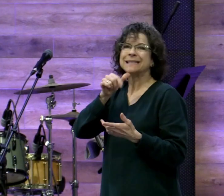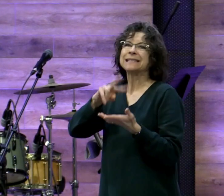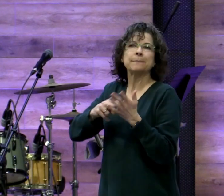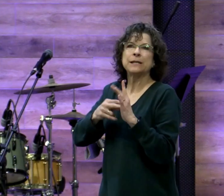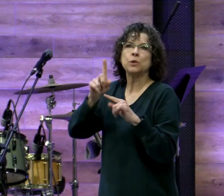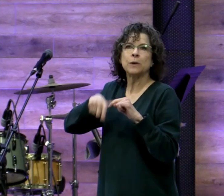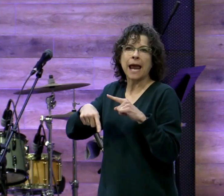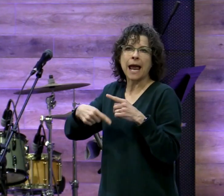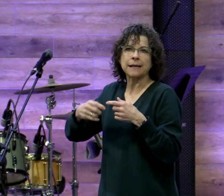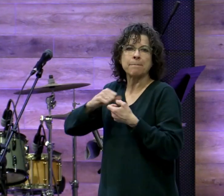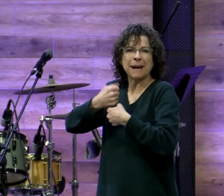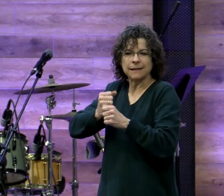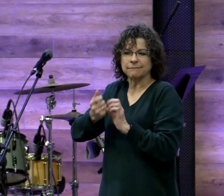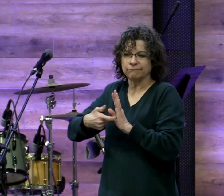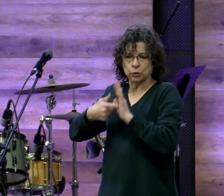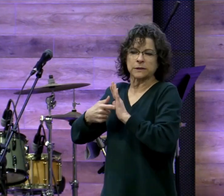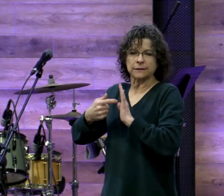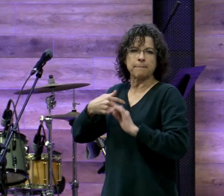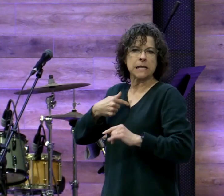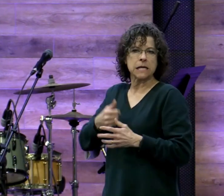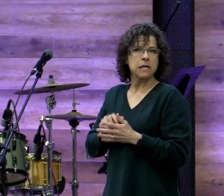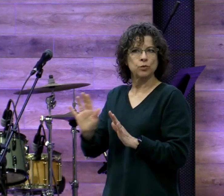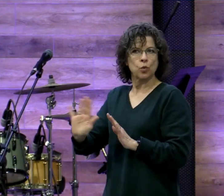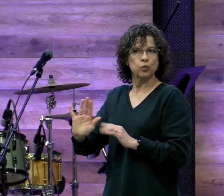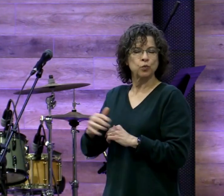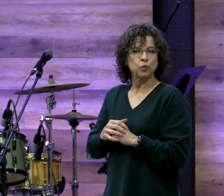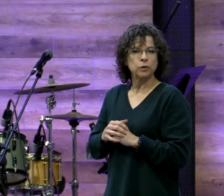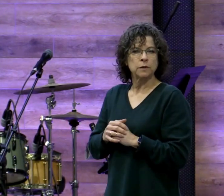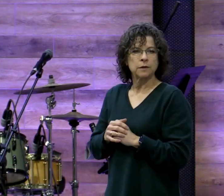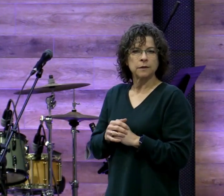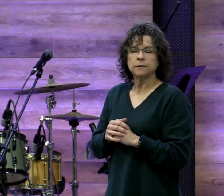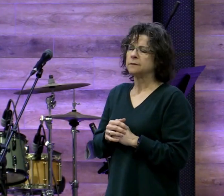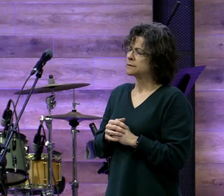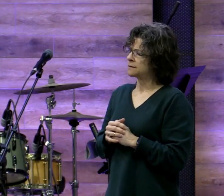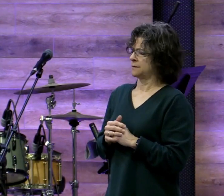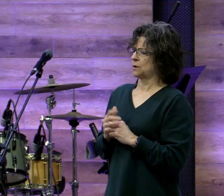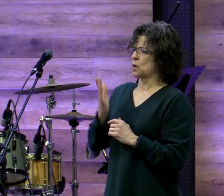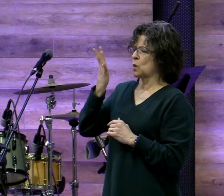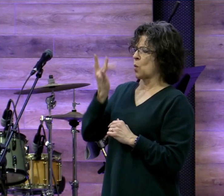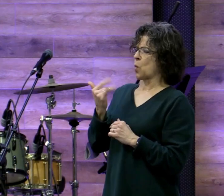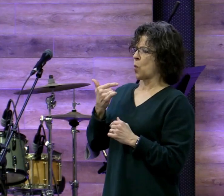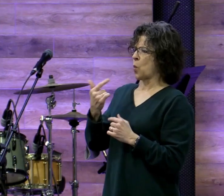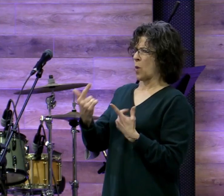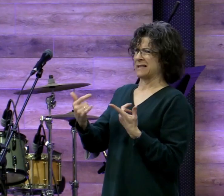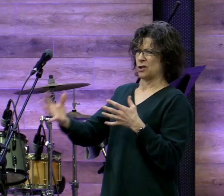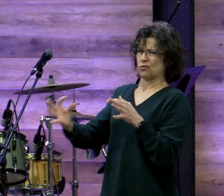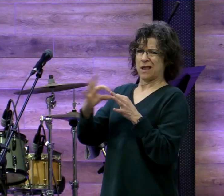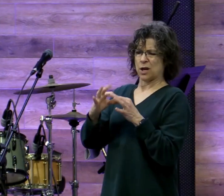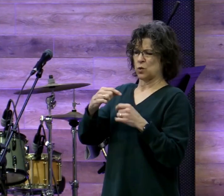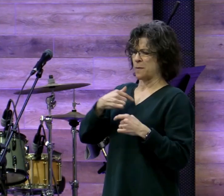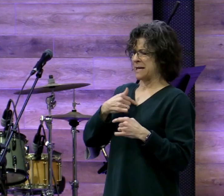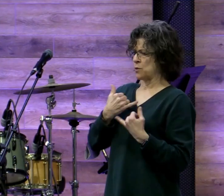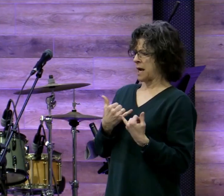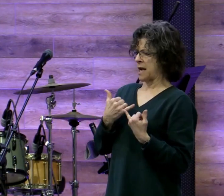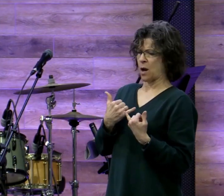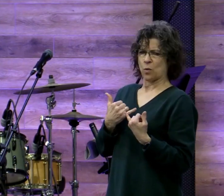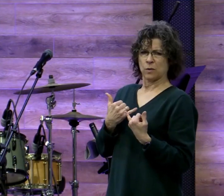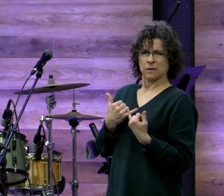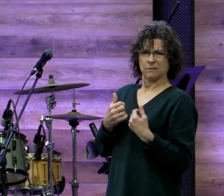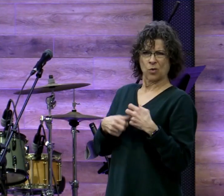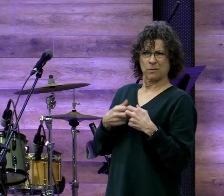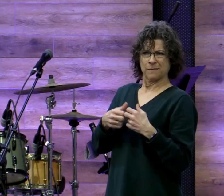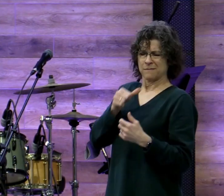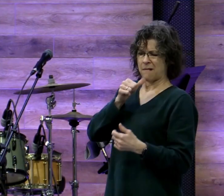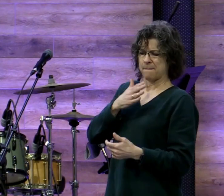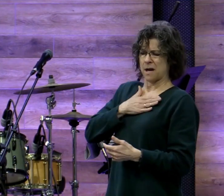well than you have up till this point." He says to her, "What does this have to do with me? Why is this my problem?" And then he says something